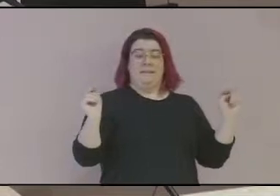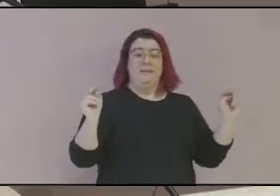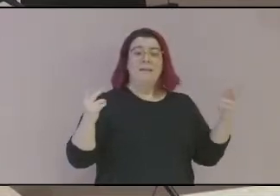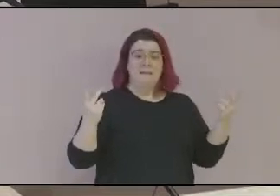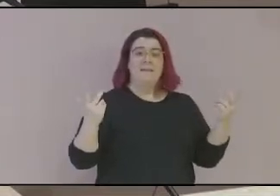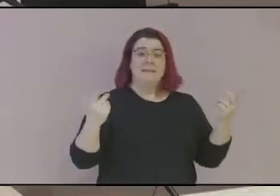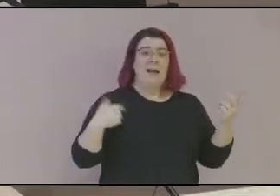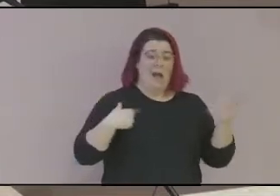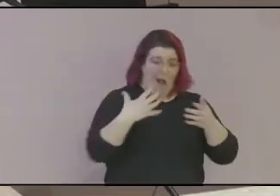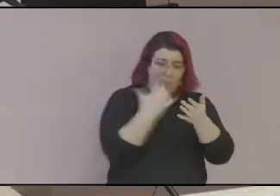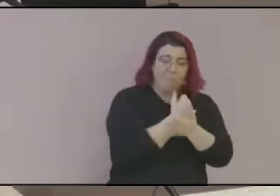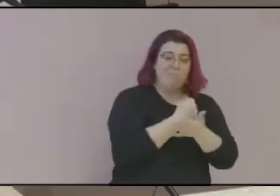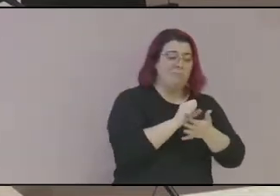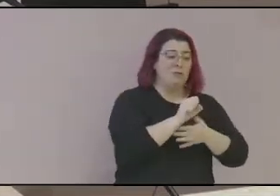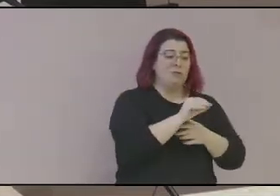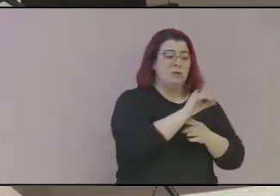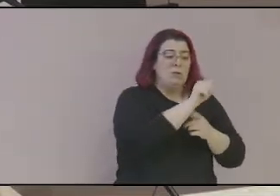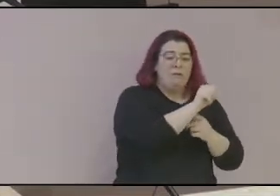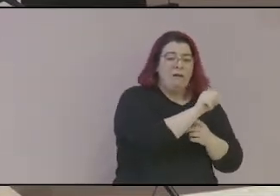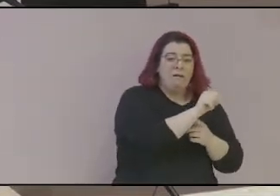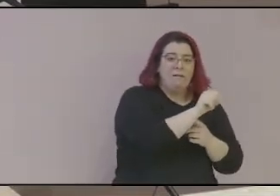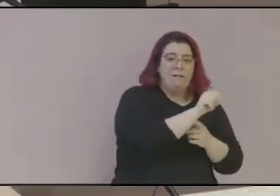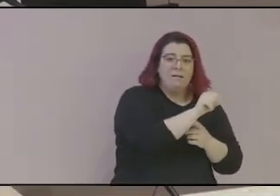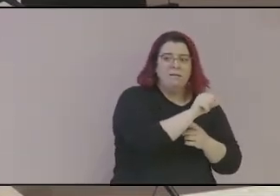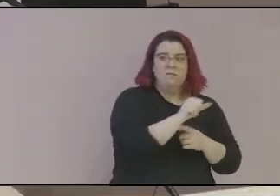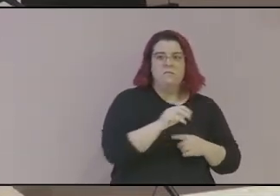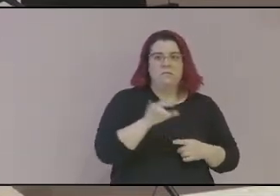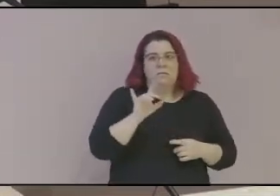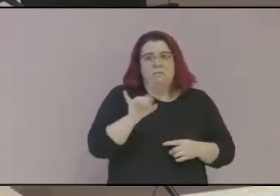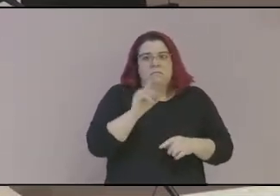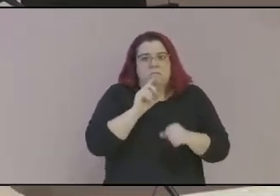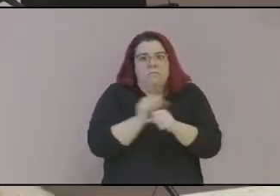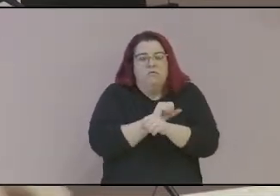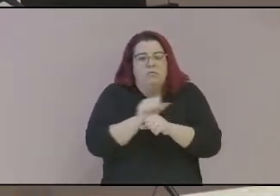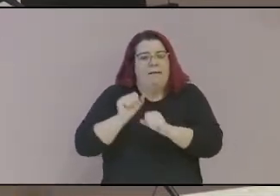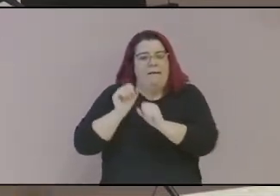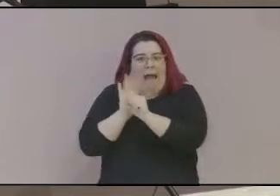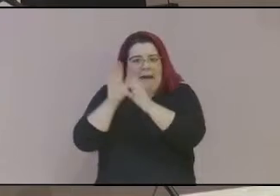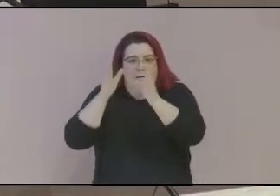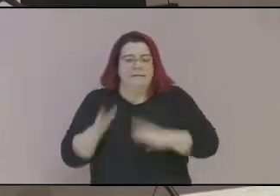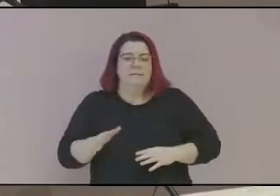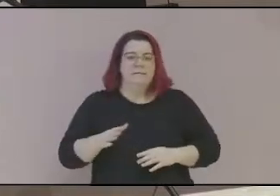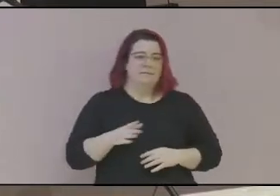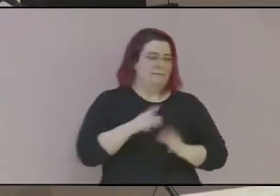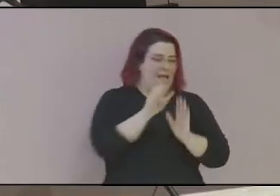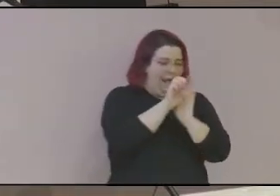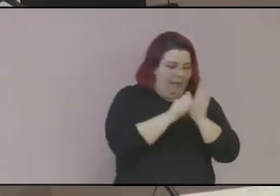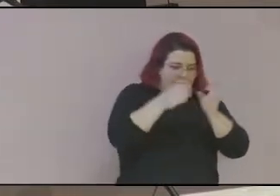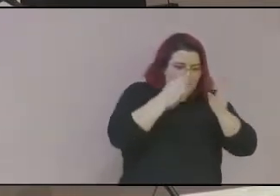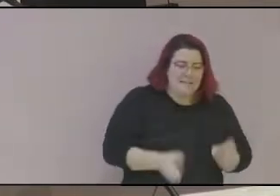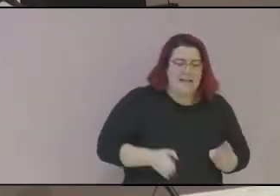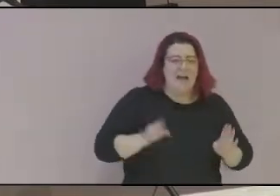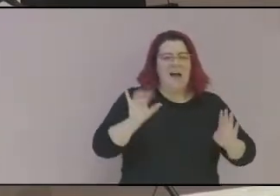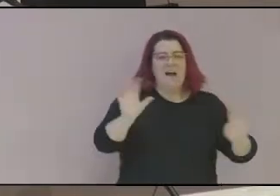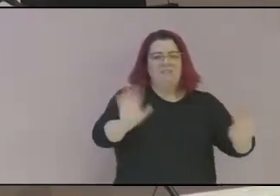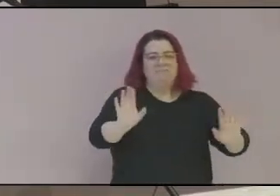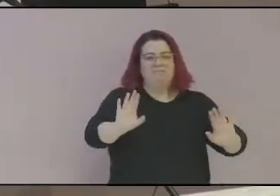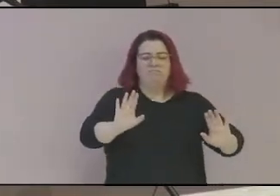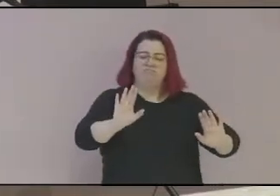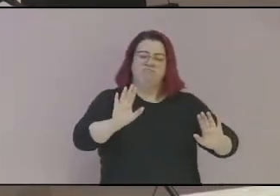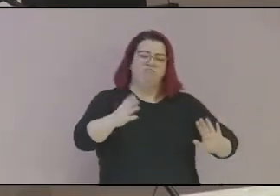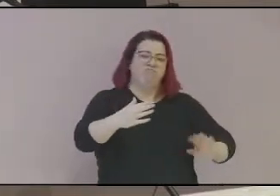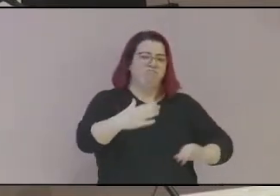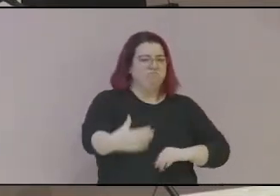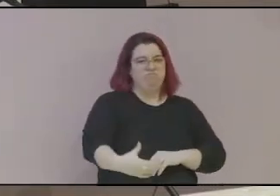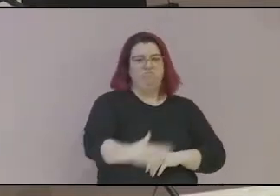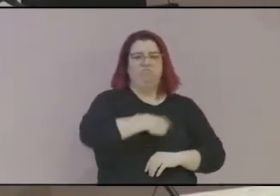exclusion criteria that came under fire from ethicists and activists, with critics finding them to encode a range of